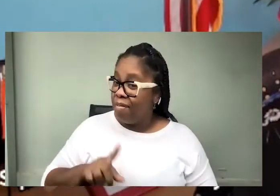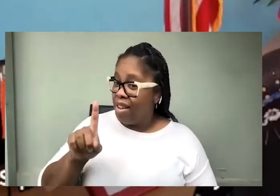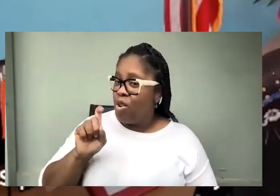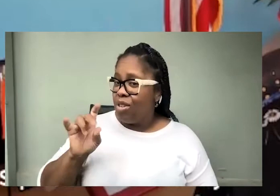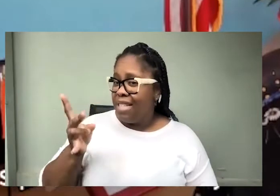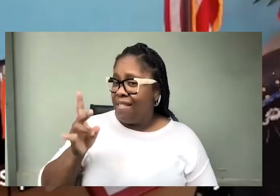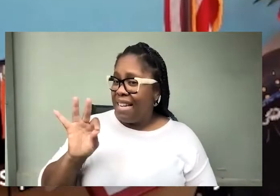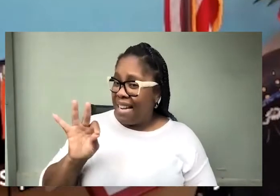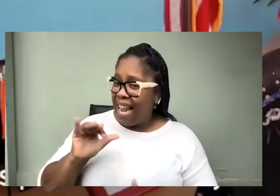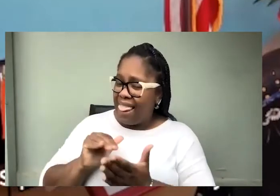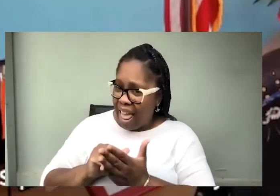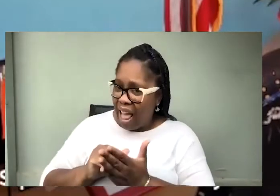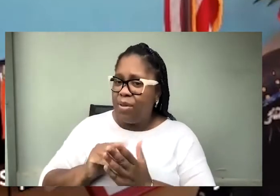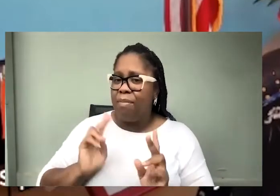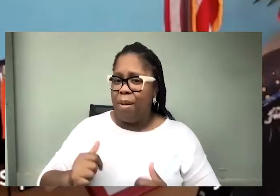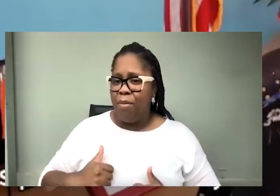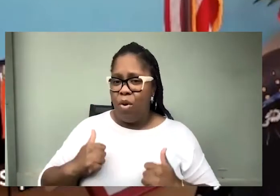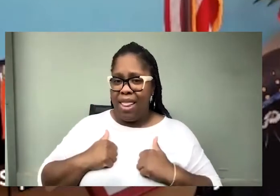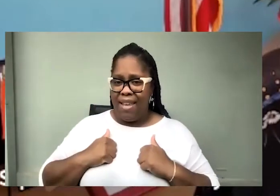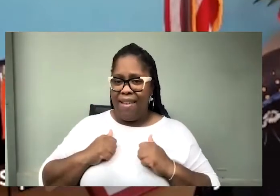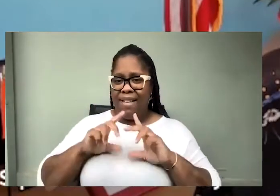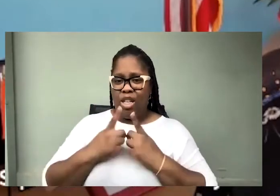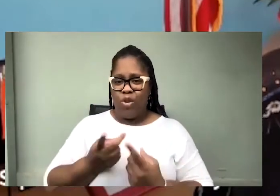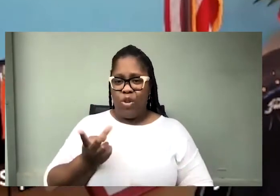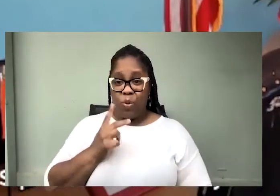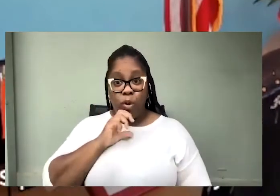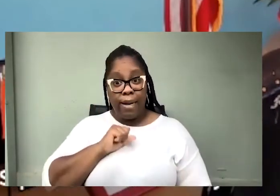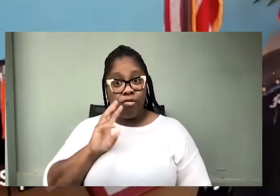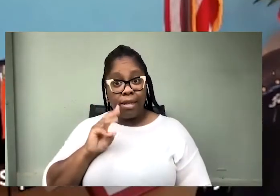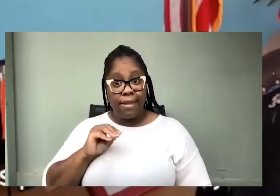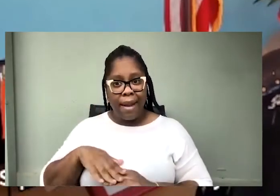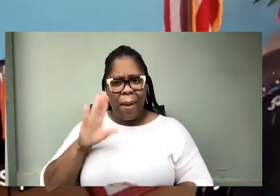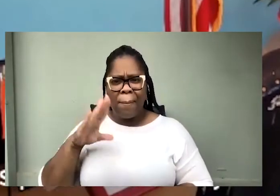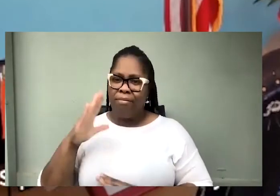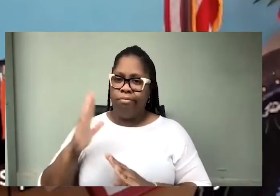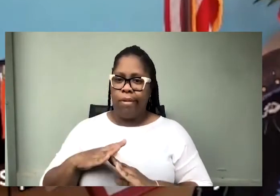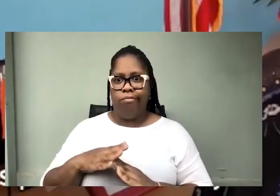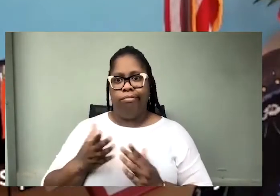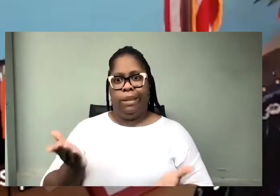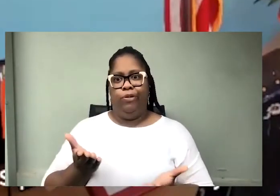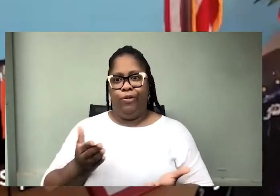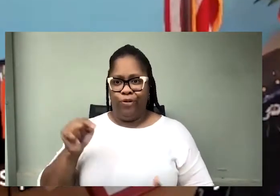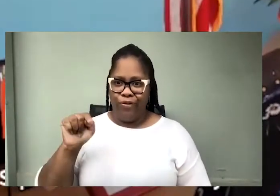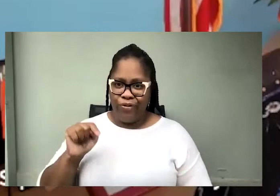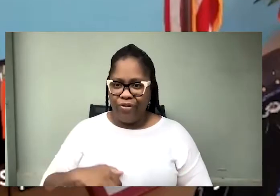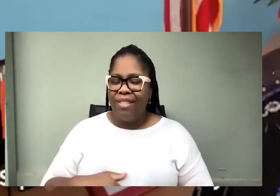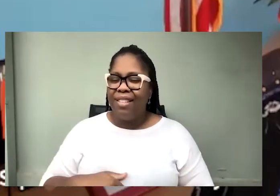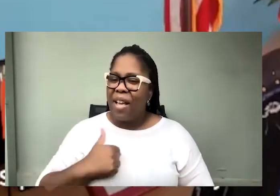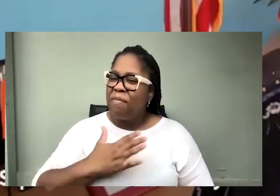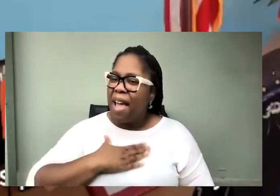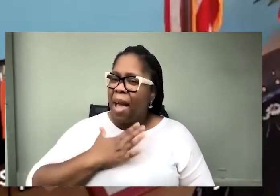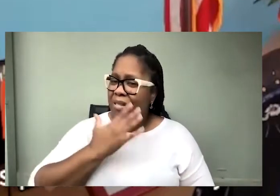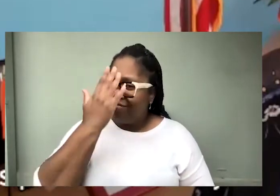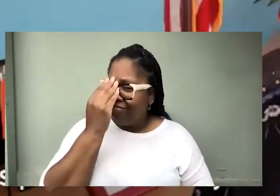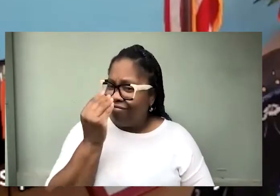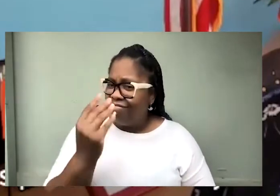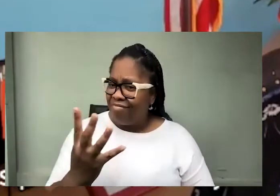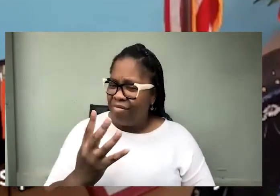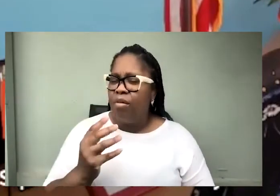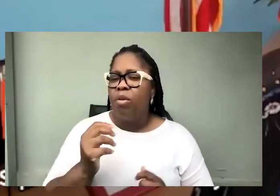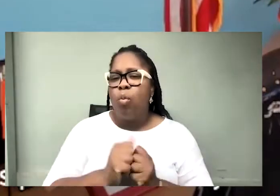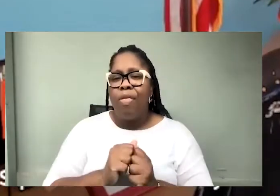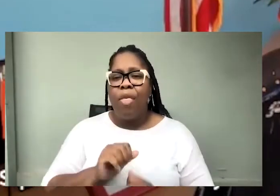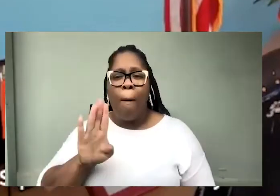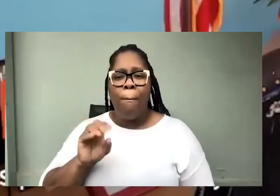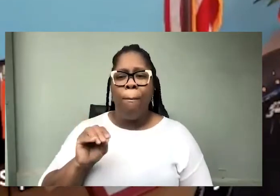179,000 residents in District 2 are ages 60 or older. And I'm happy to share with bold